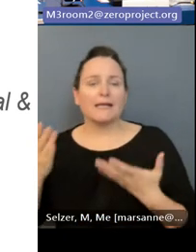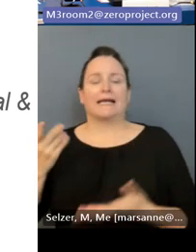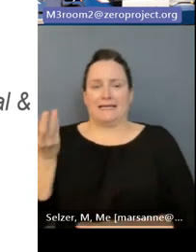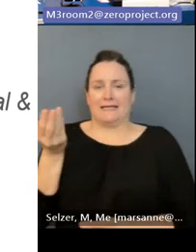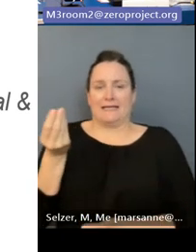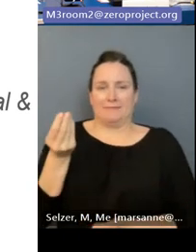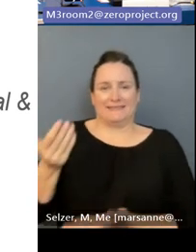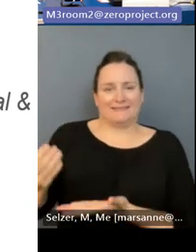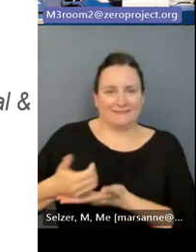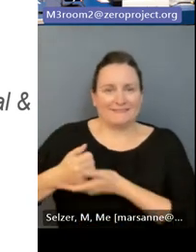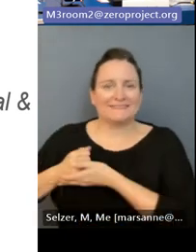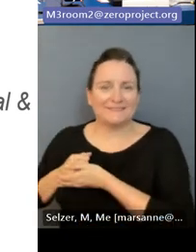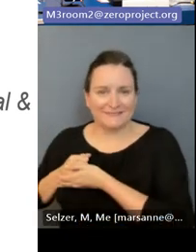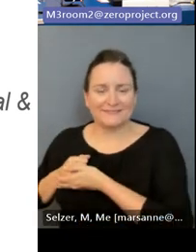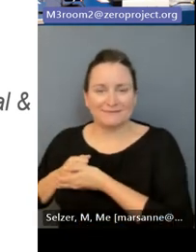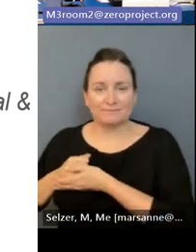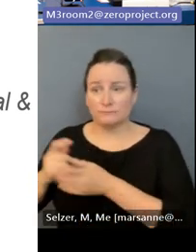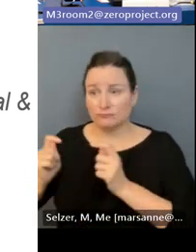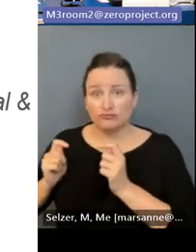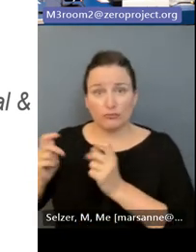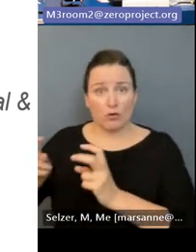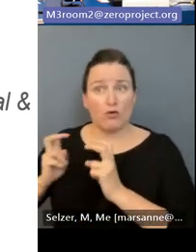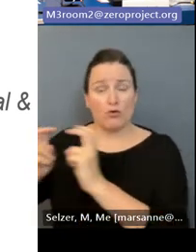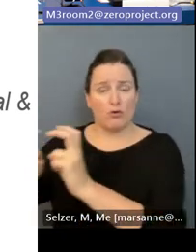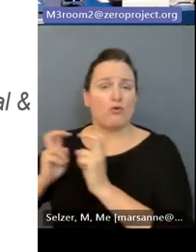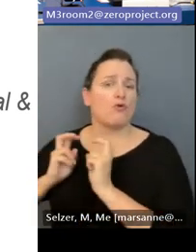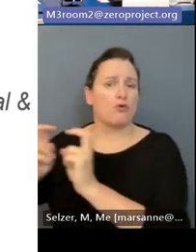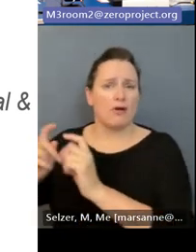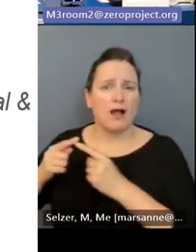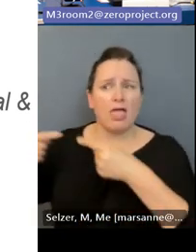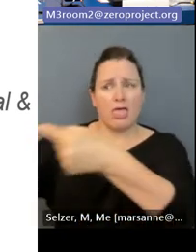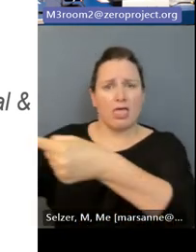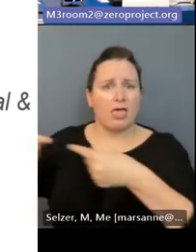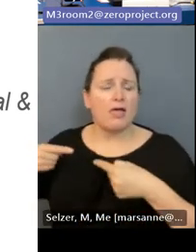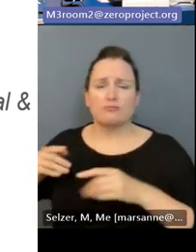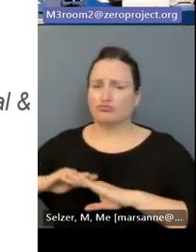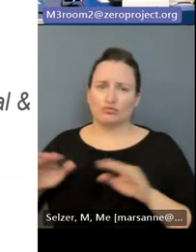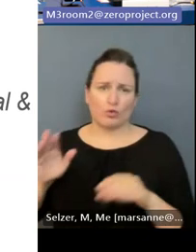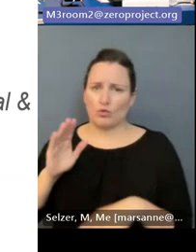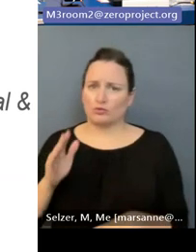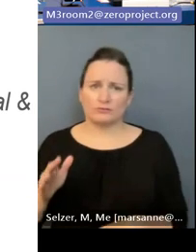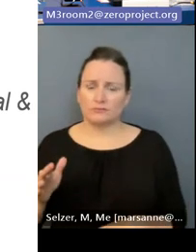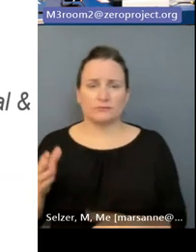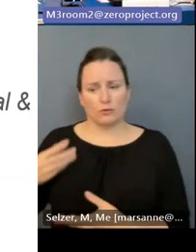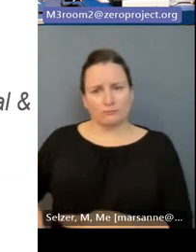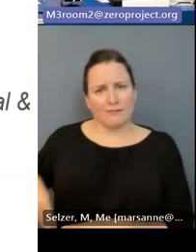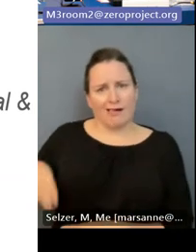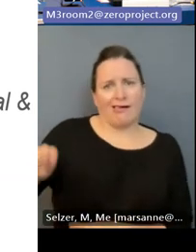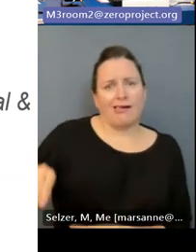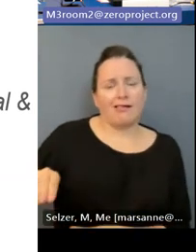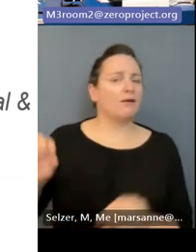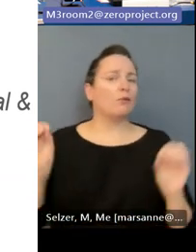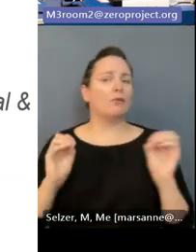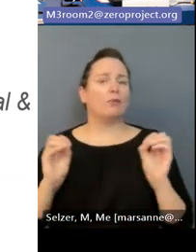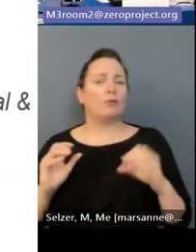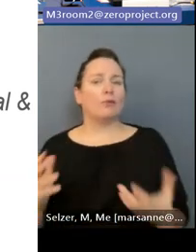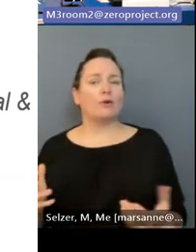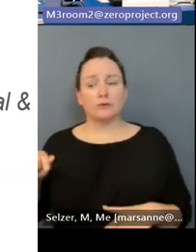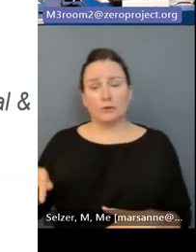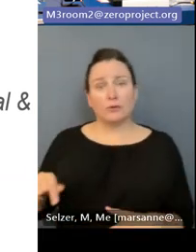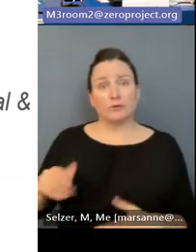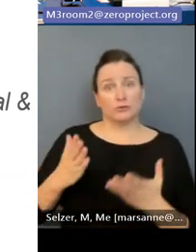parent who reach from home, from office at 6 o'clock in the evening and then taking the child to therapy center, it is really inconvenient.